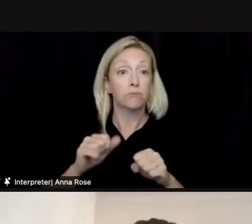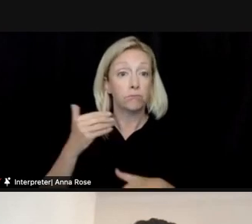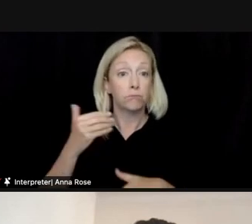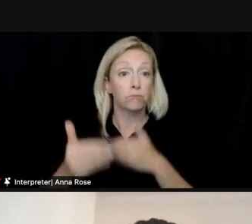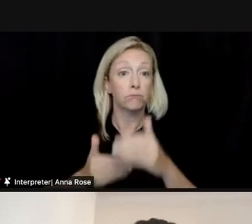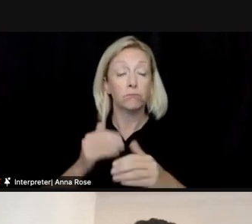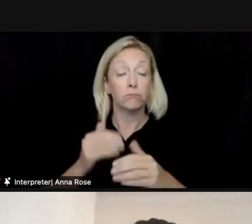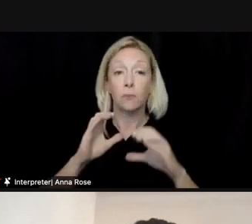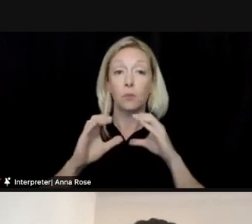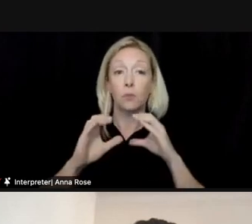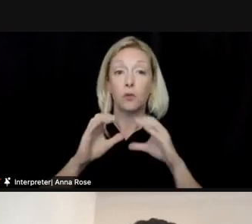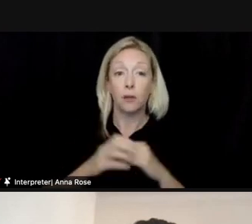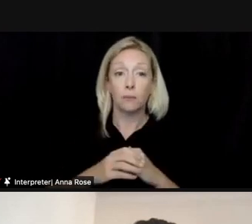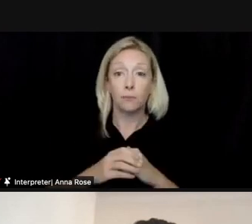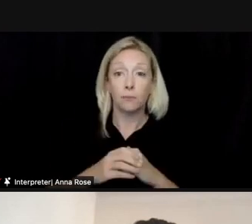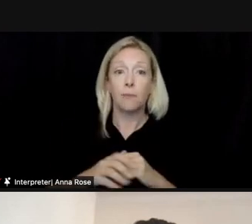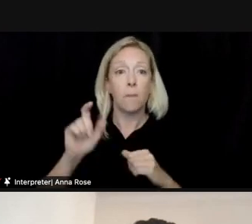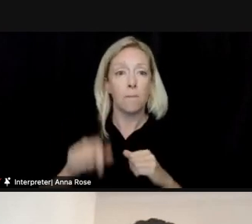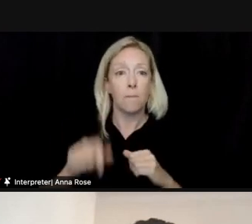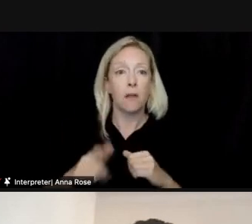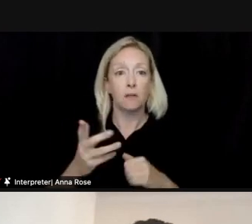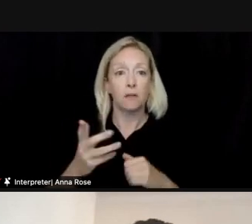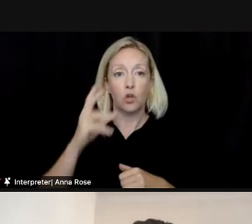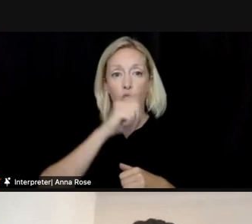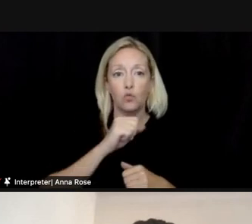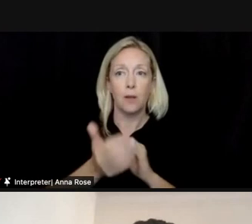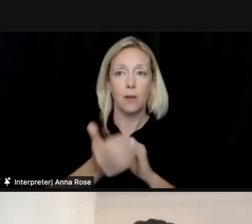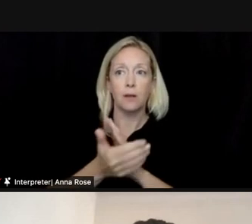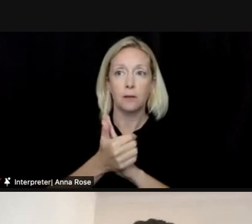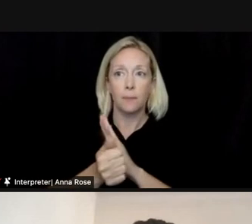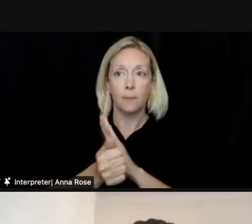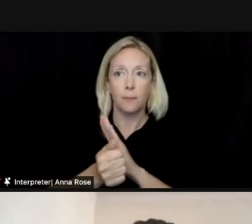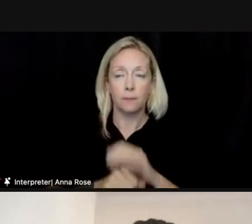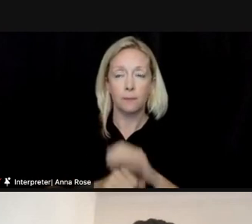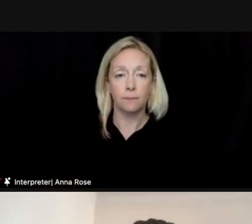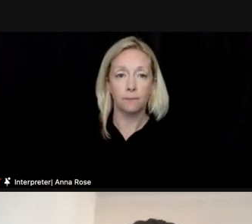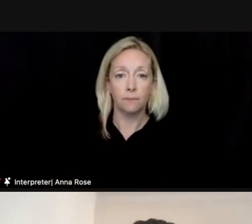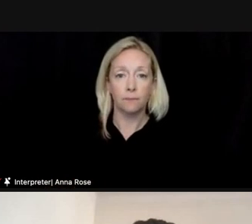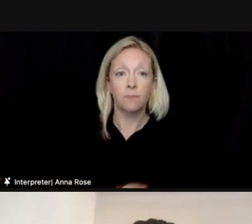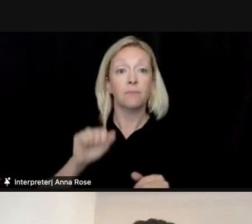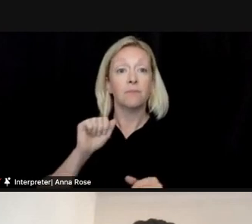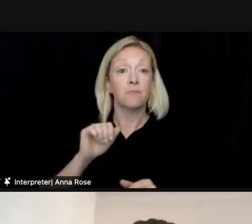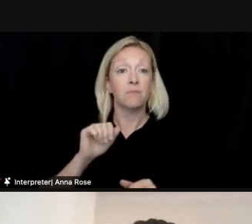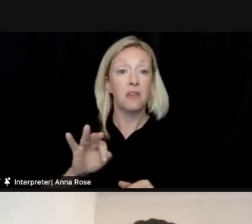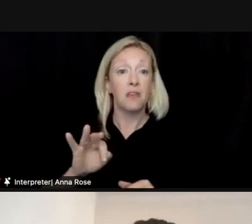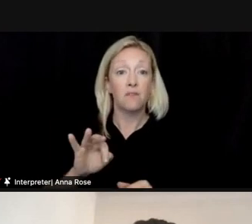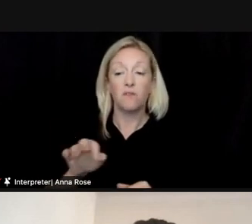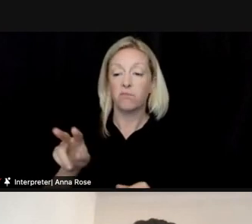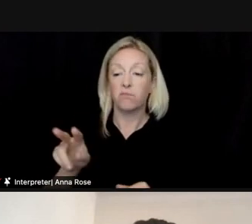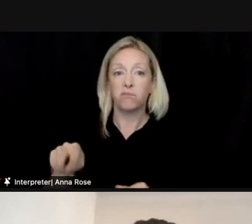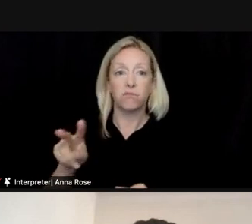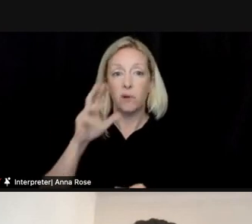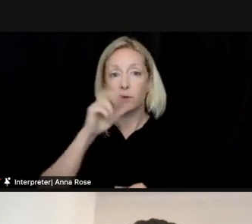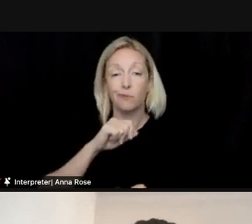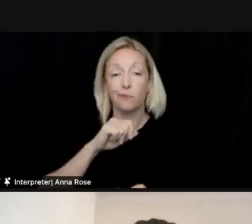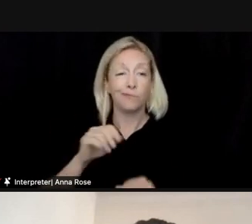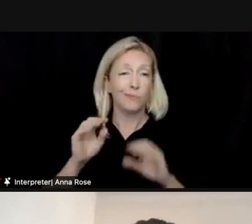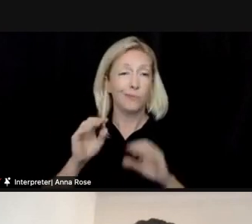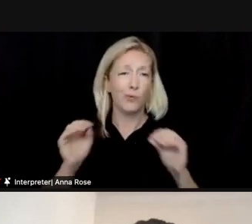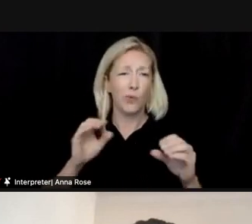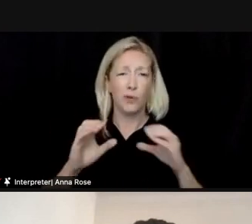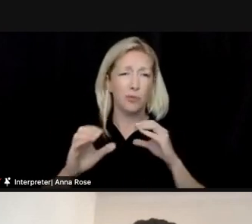presume competence. That's the foundation of everything. If we go into this thinking that a student is not communicating in any